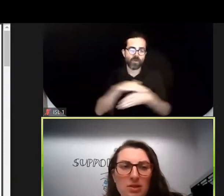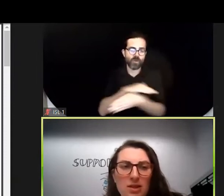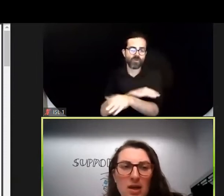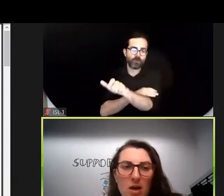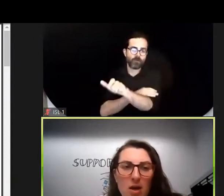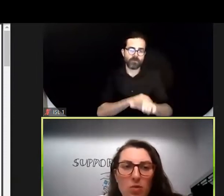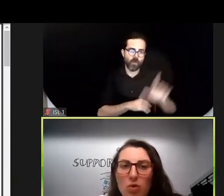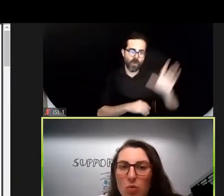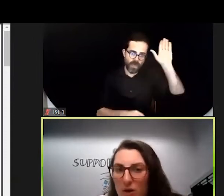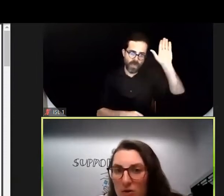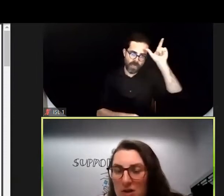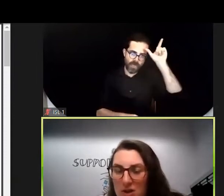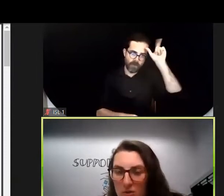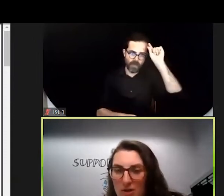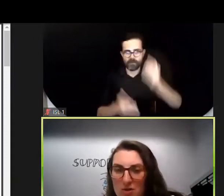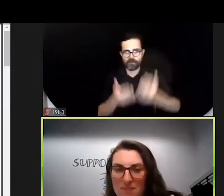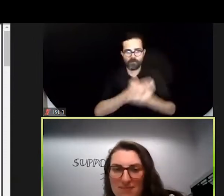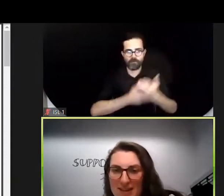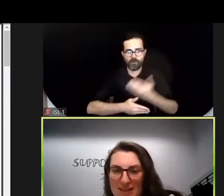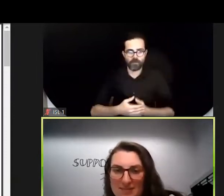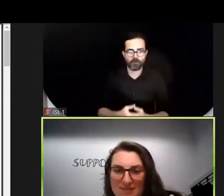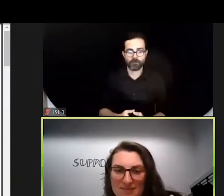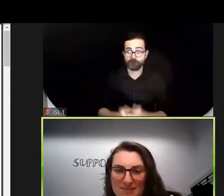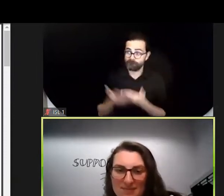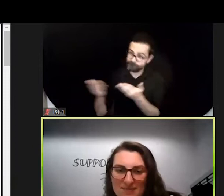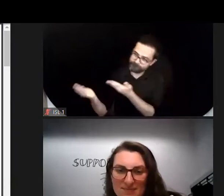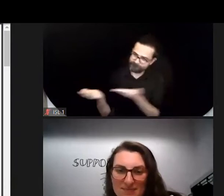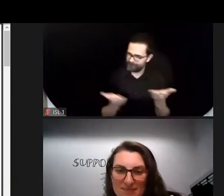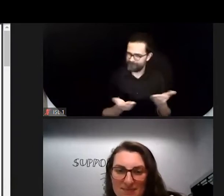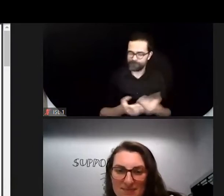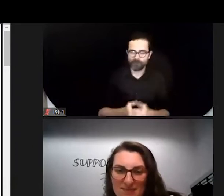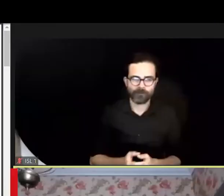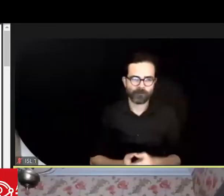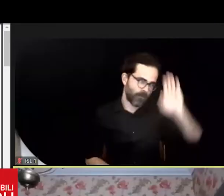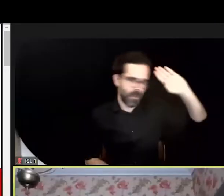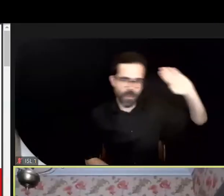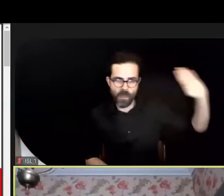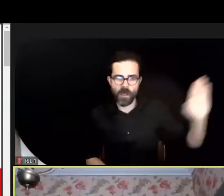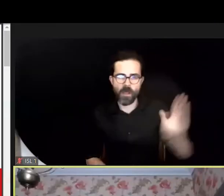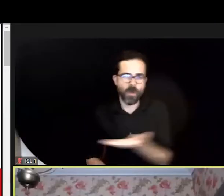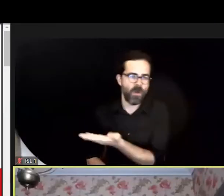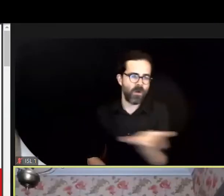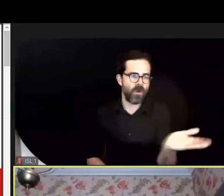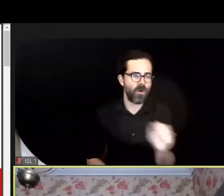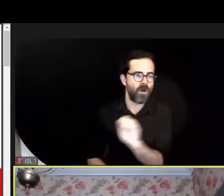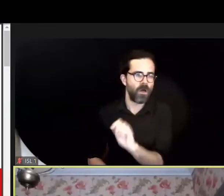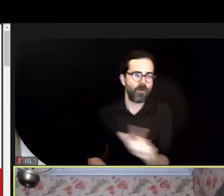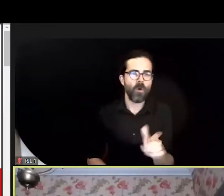about your work on digital inclusion? Thanks. Hello, everyone, and thank you for having